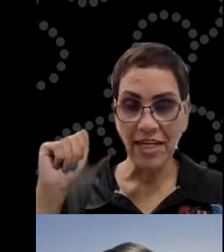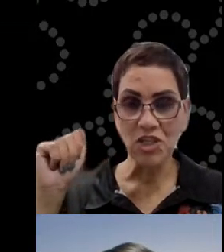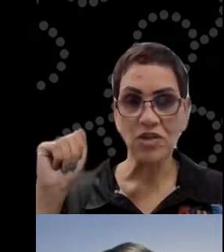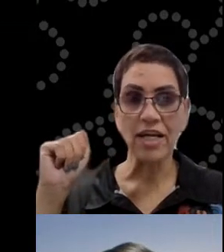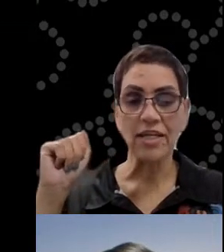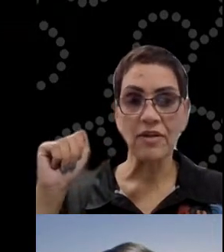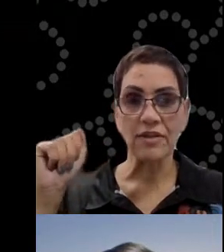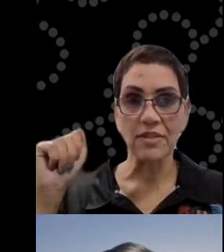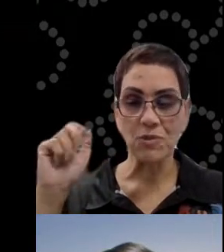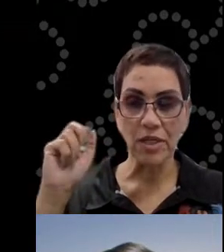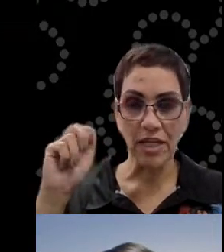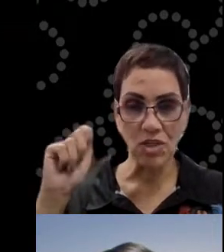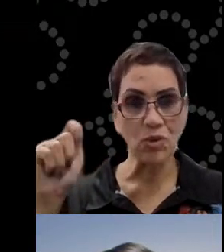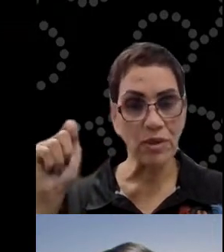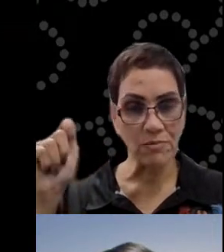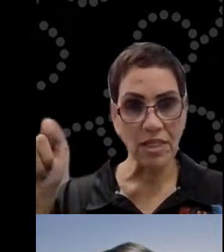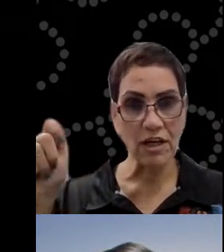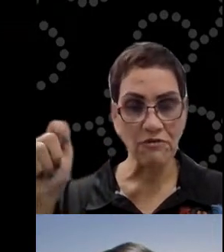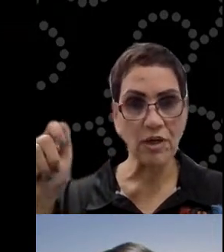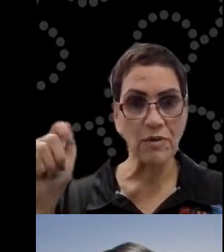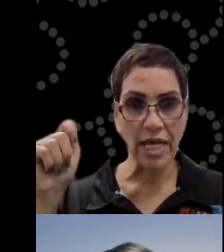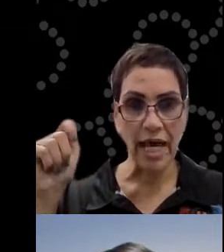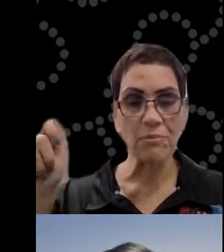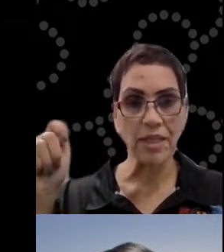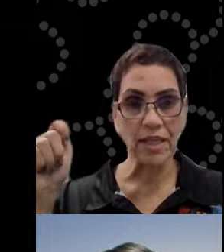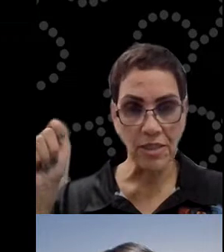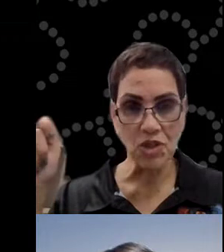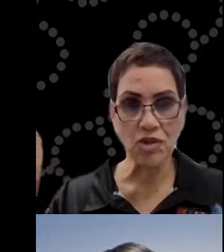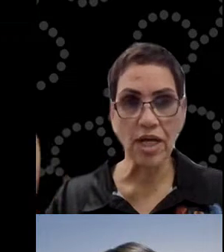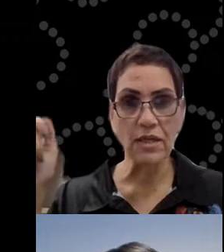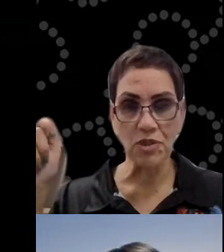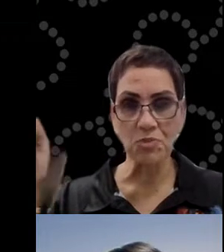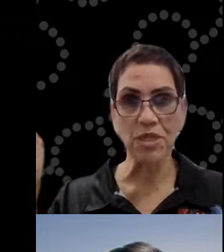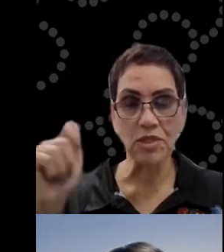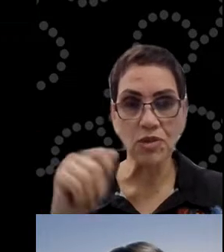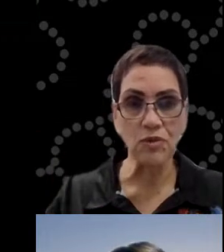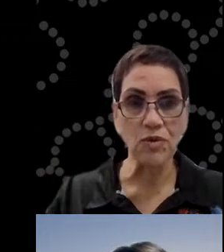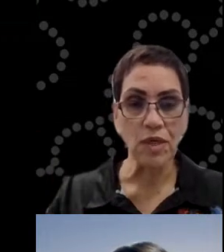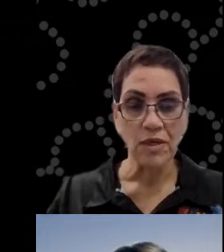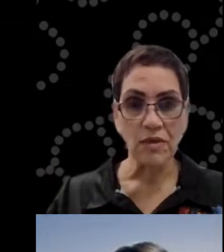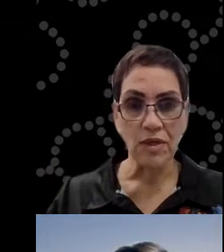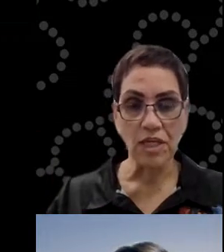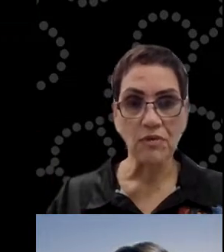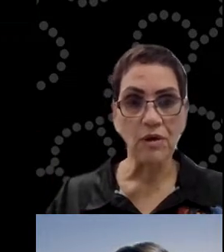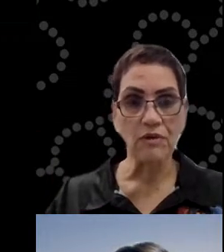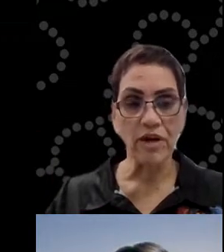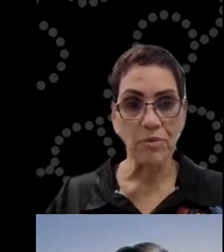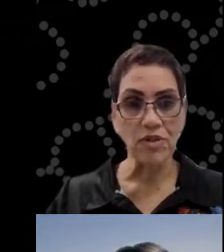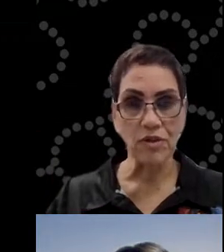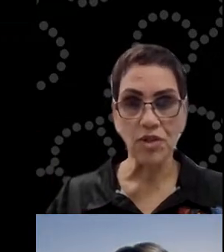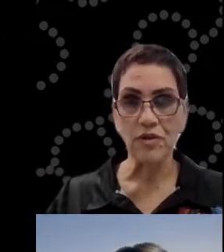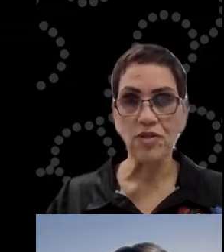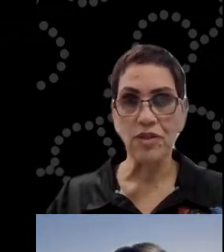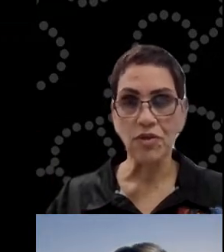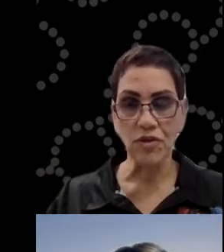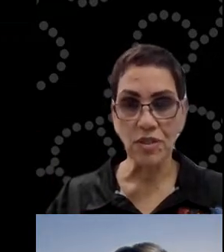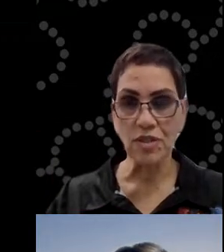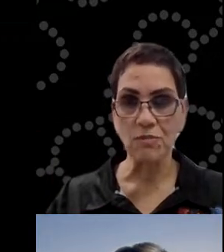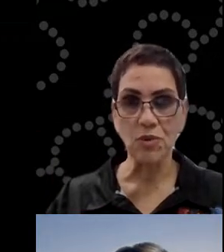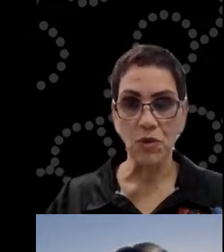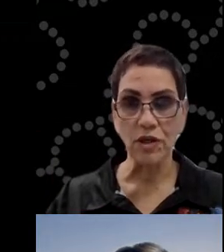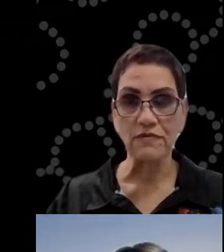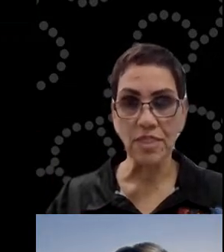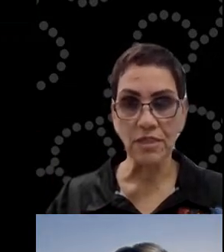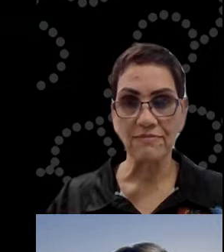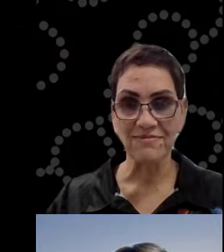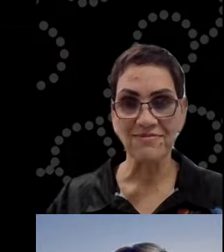never undertaken any training like this where they saw themselves. And I was adamant that this training would speak to the unique role of Aboriginal and Torres Strait